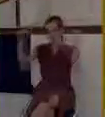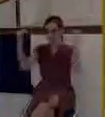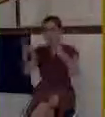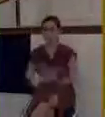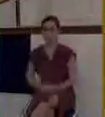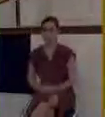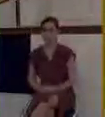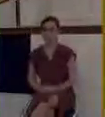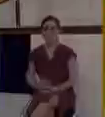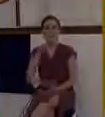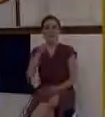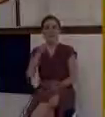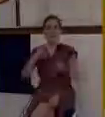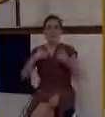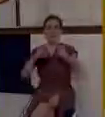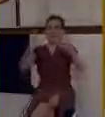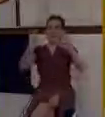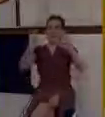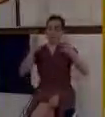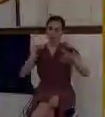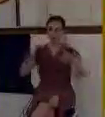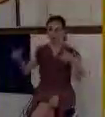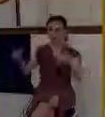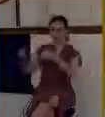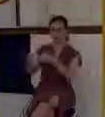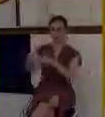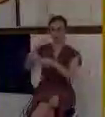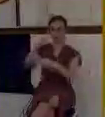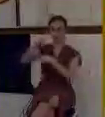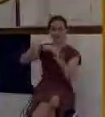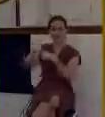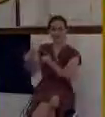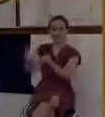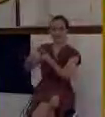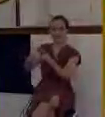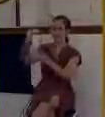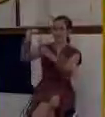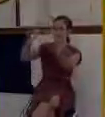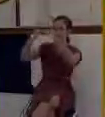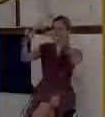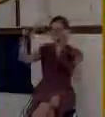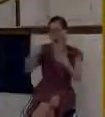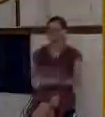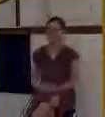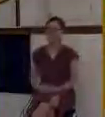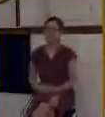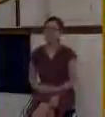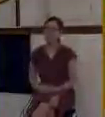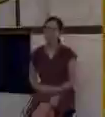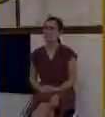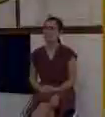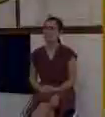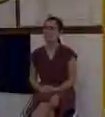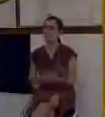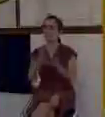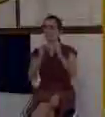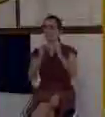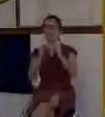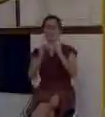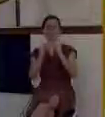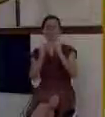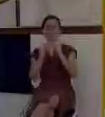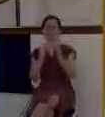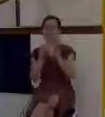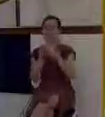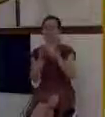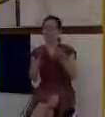be a wonderful reunion there in heaven. But then there's one other thing I would have you see in this